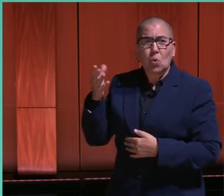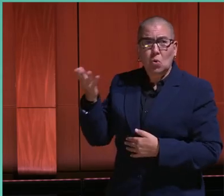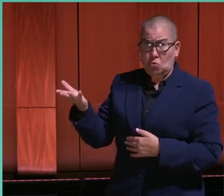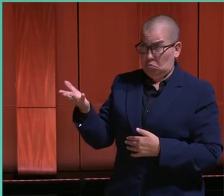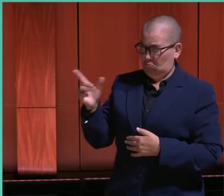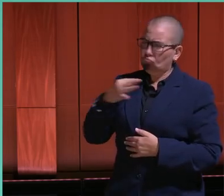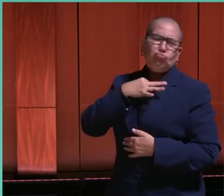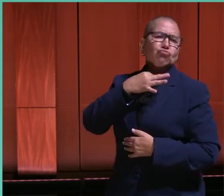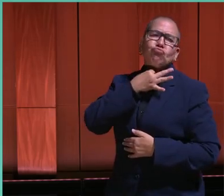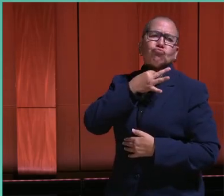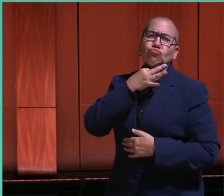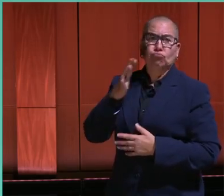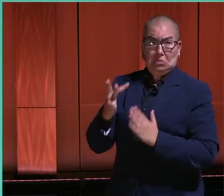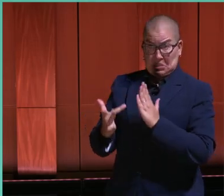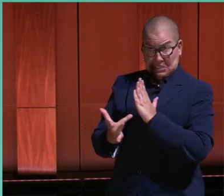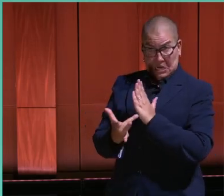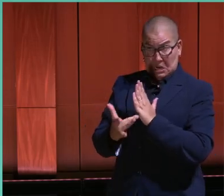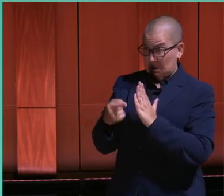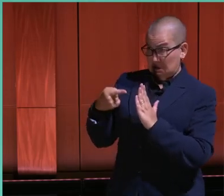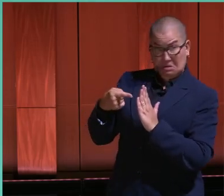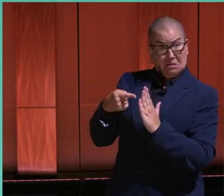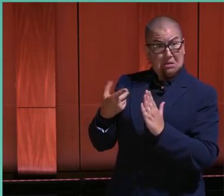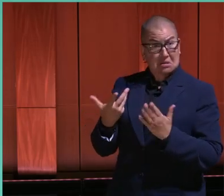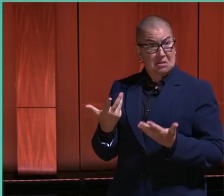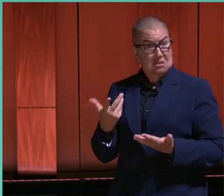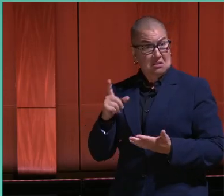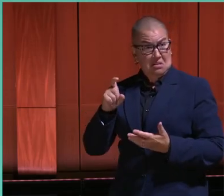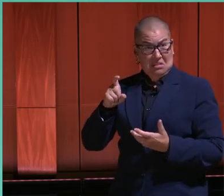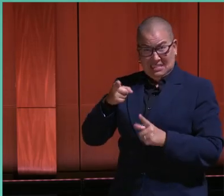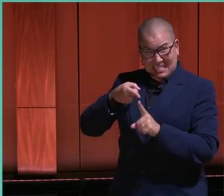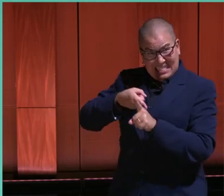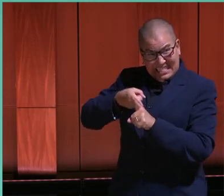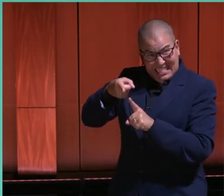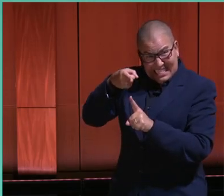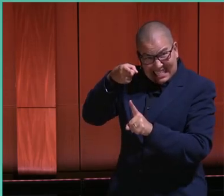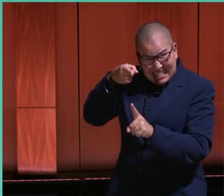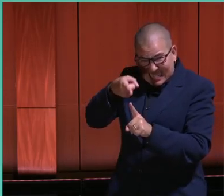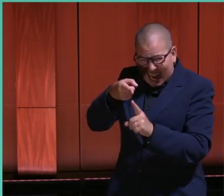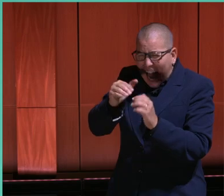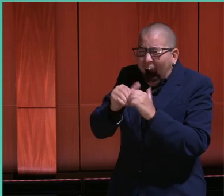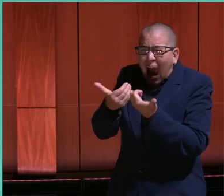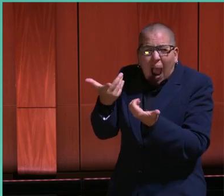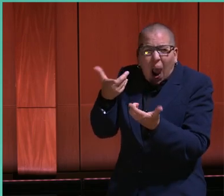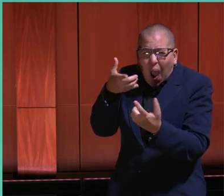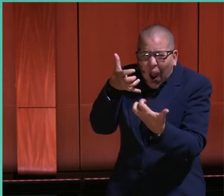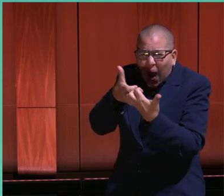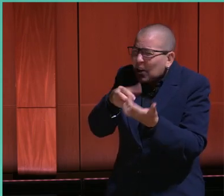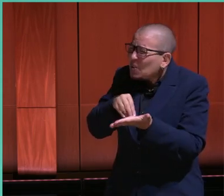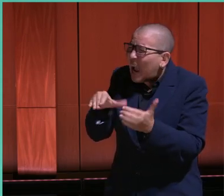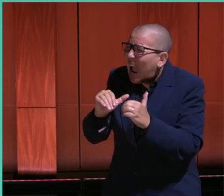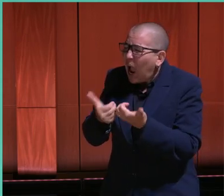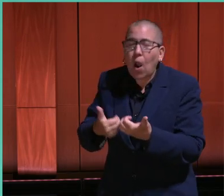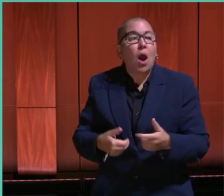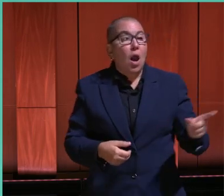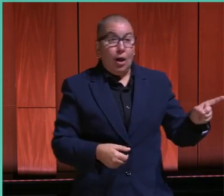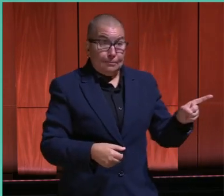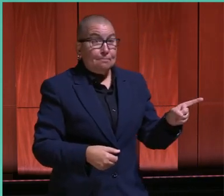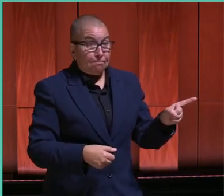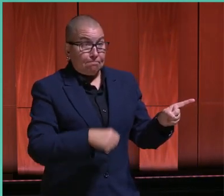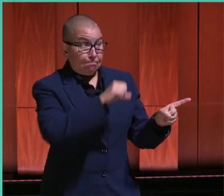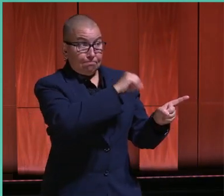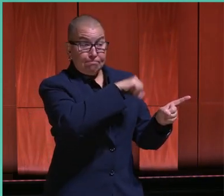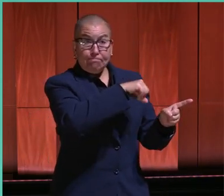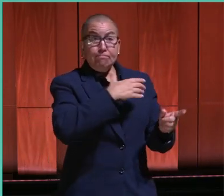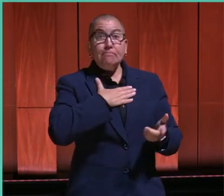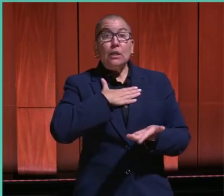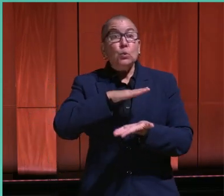tools help students meet those learning outcomes? So at Prince William County, we use all sorts of IT technologies such